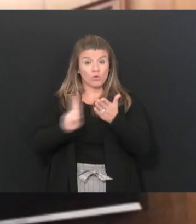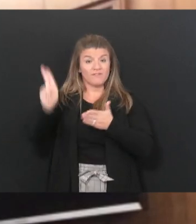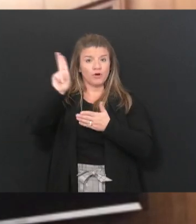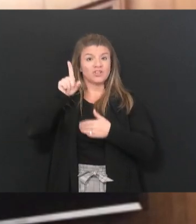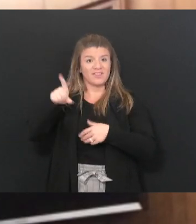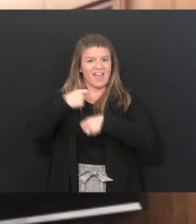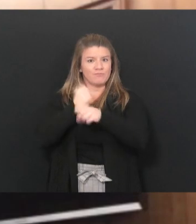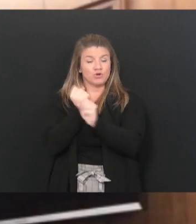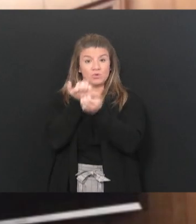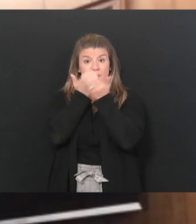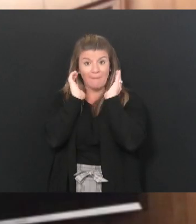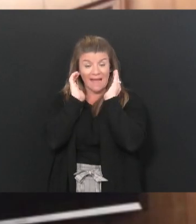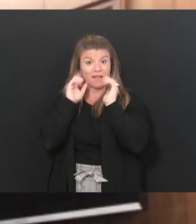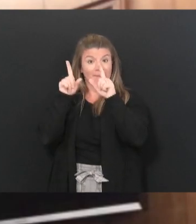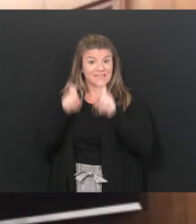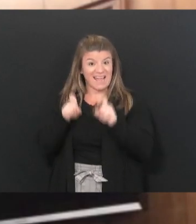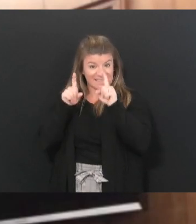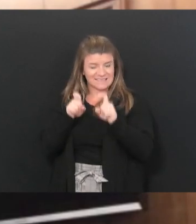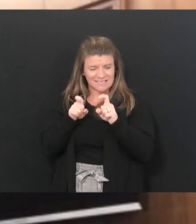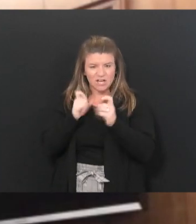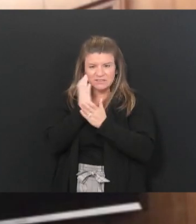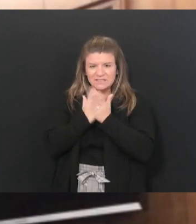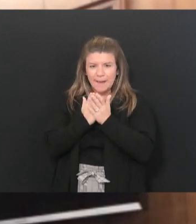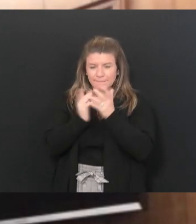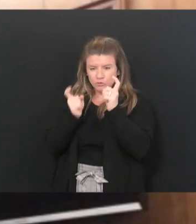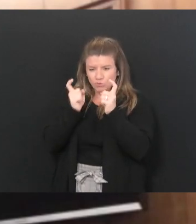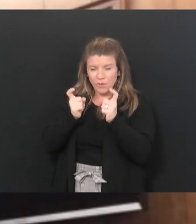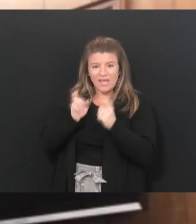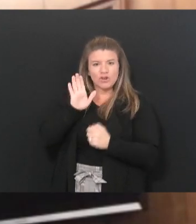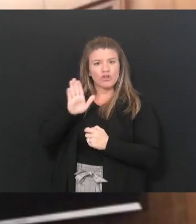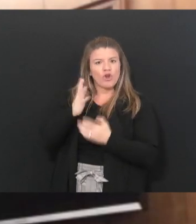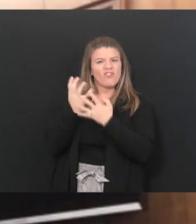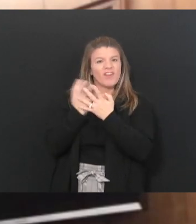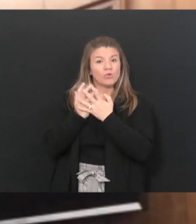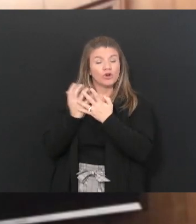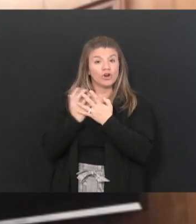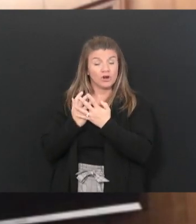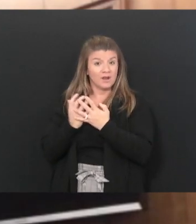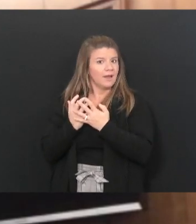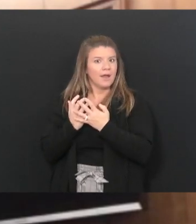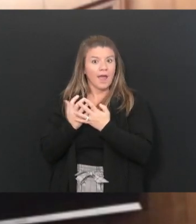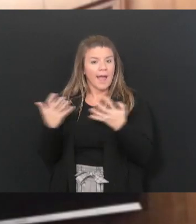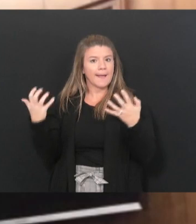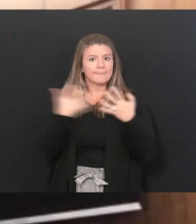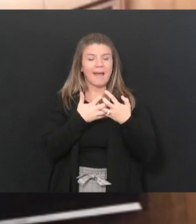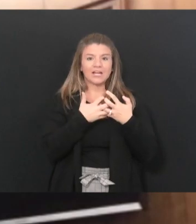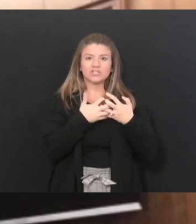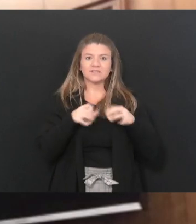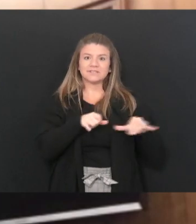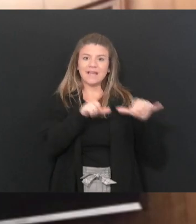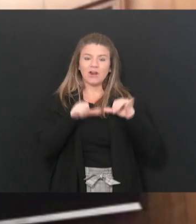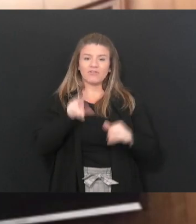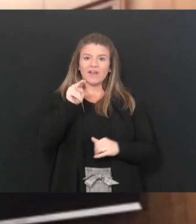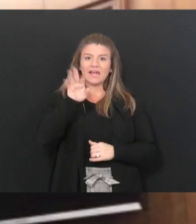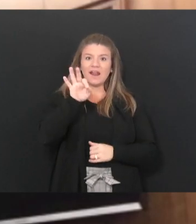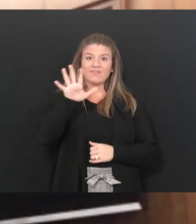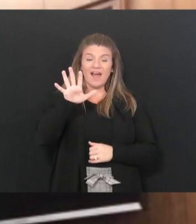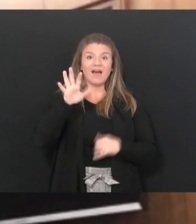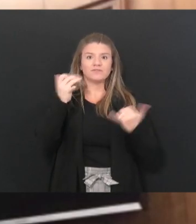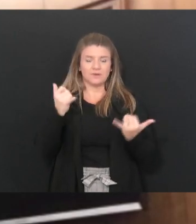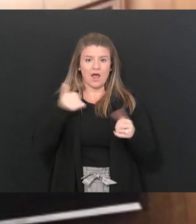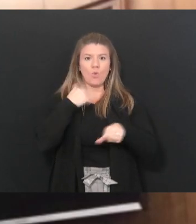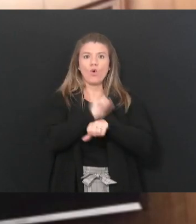been tested and with some tweaking to the filter actually exceeds the standards of an N95 mask. And we are